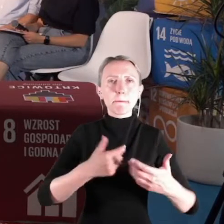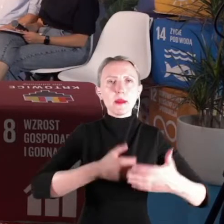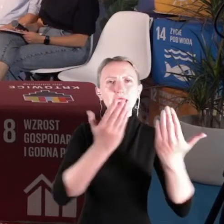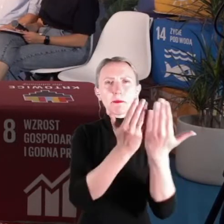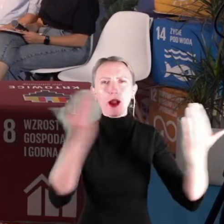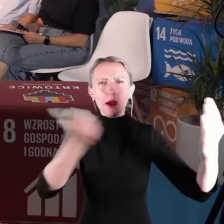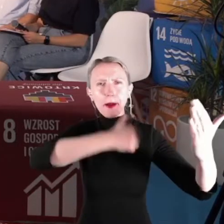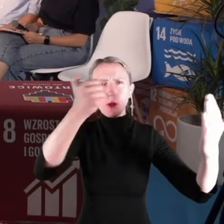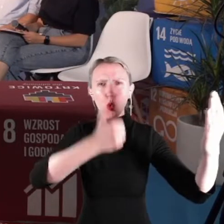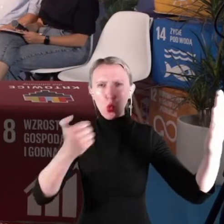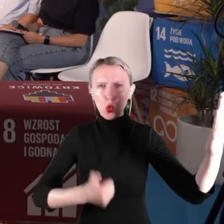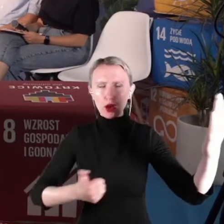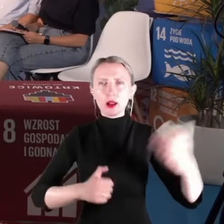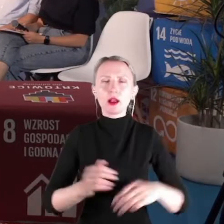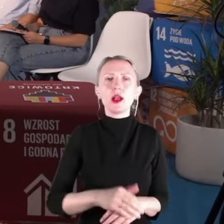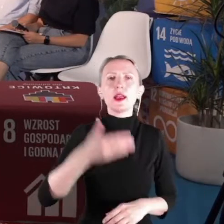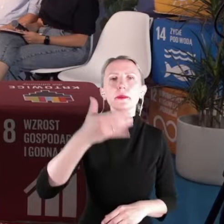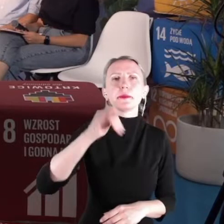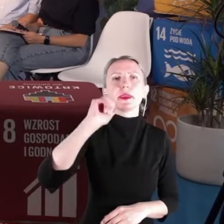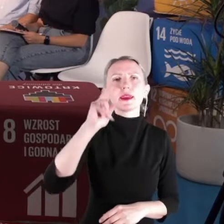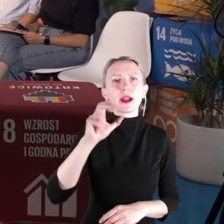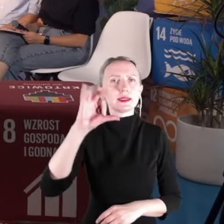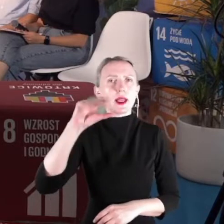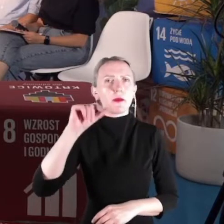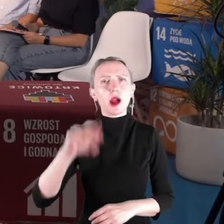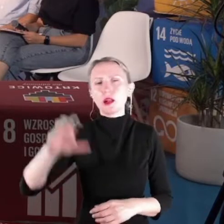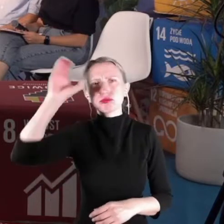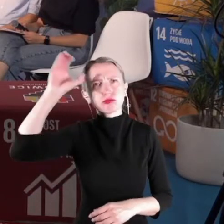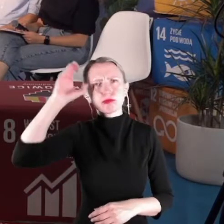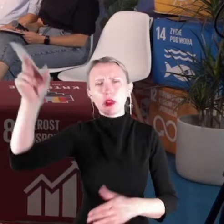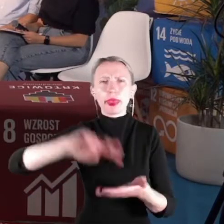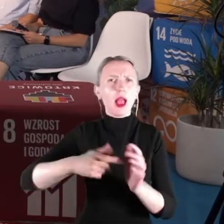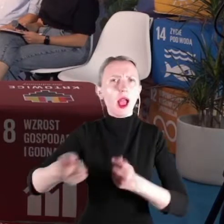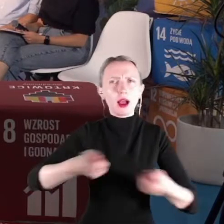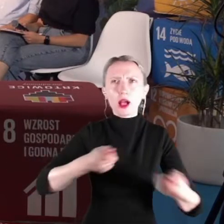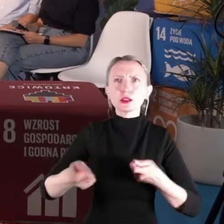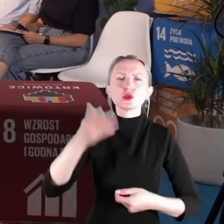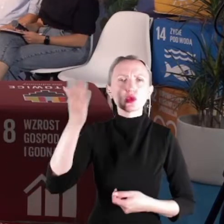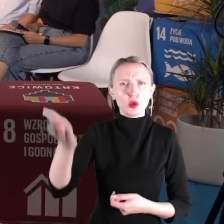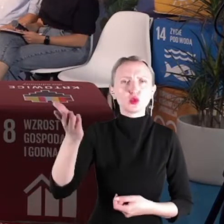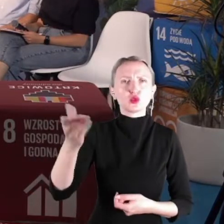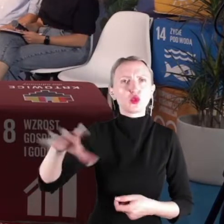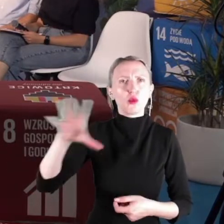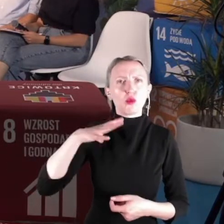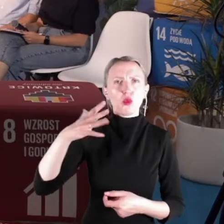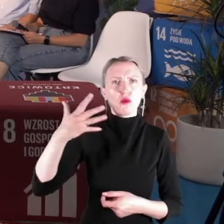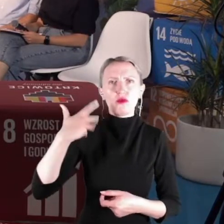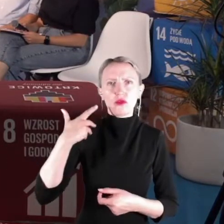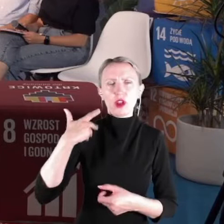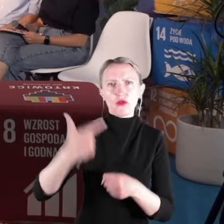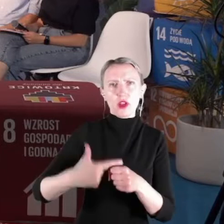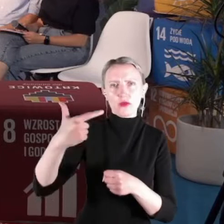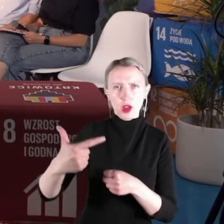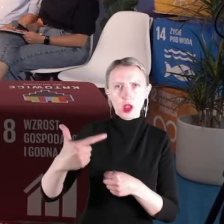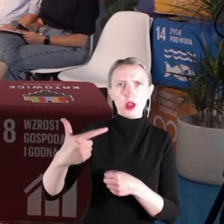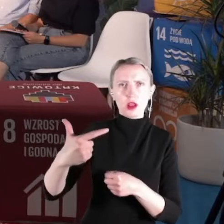dancer called Miguel Zapata, who died in a car accident with just 22. And from its beginning, this place has become a venue for the dance crews